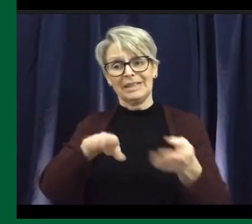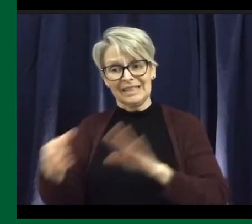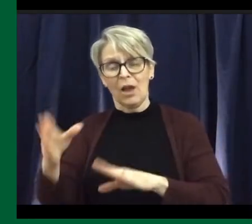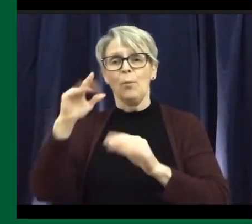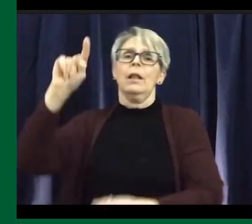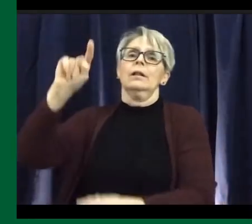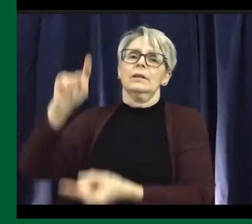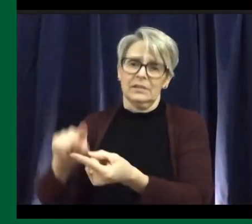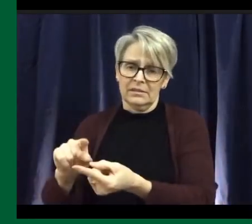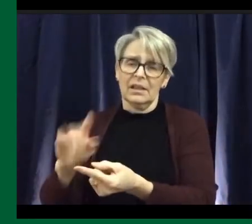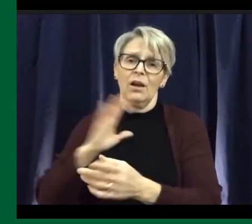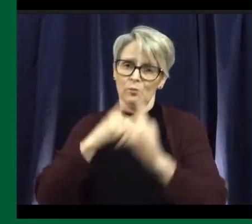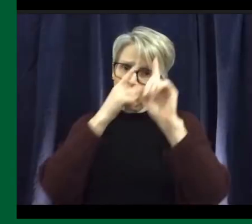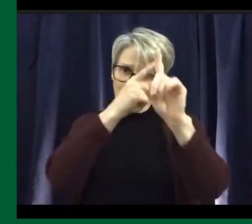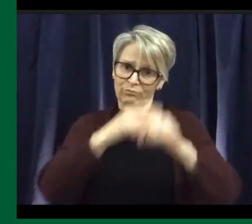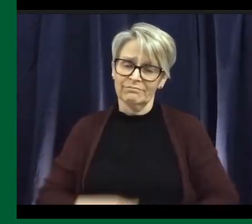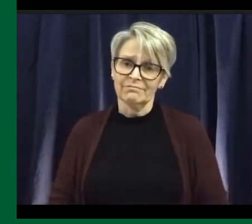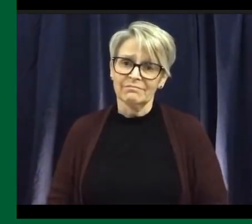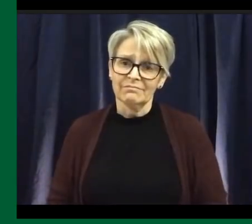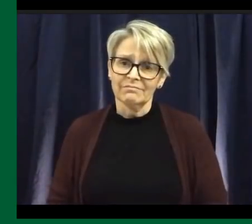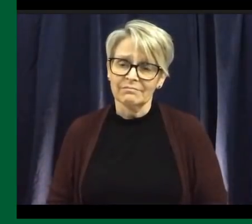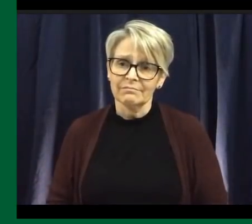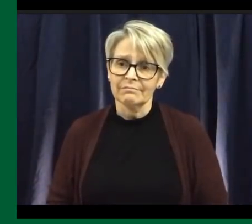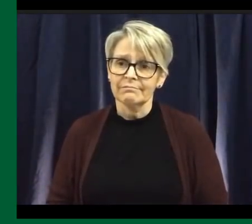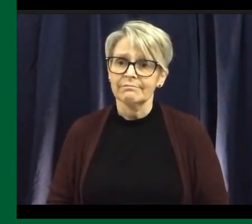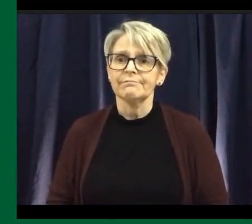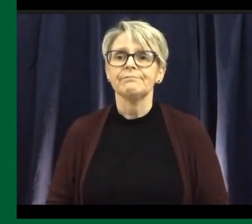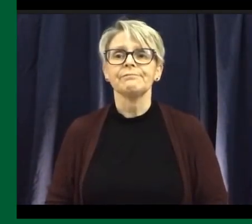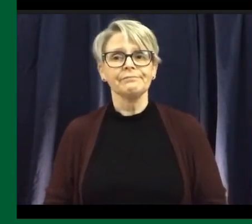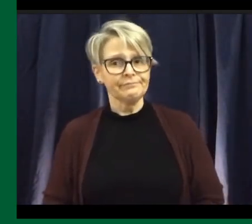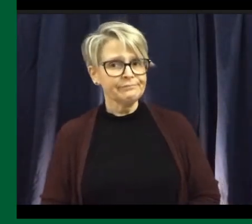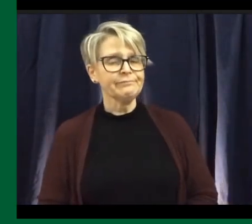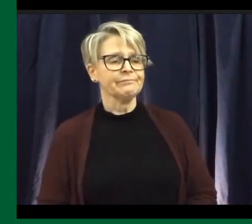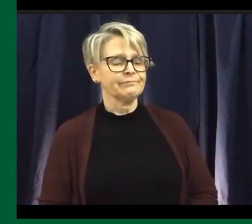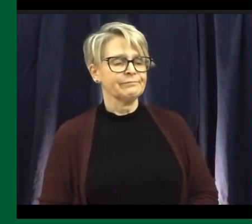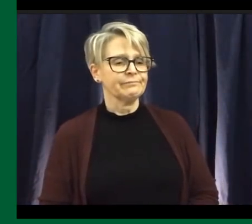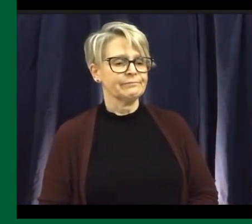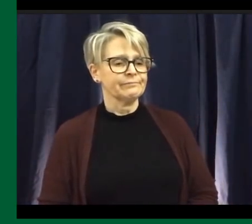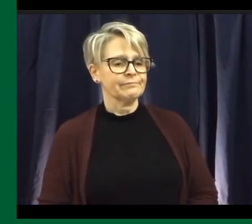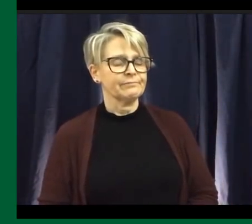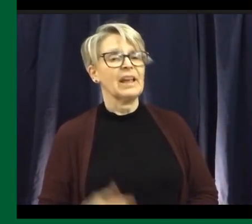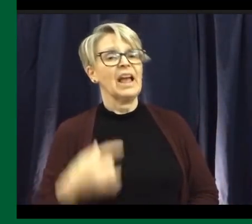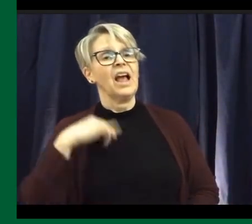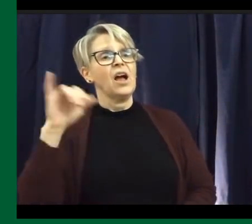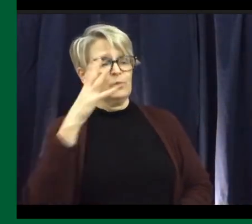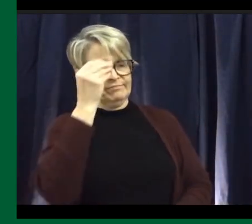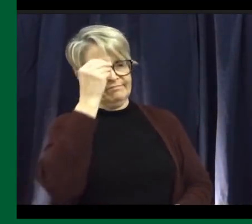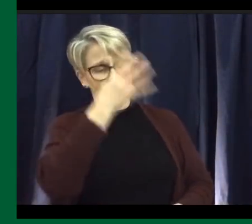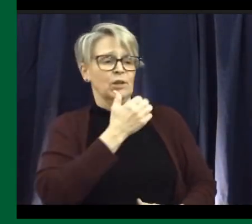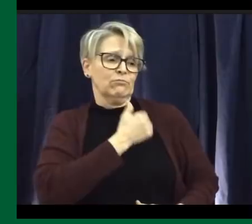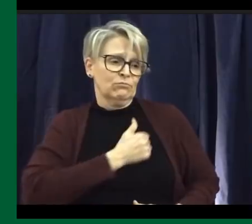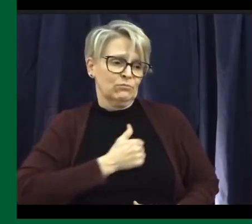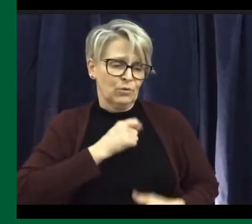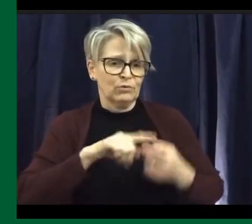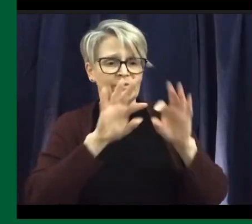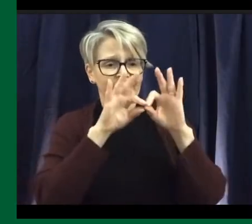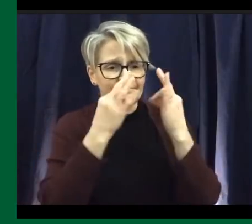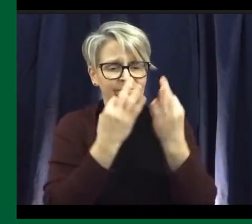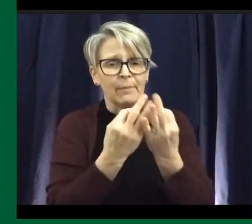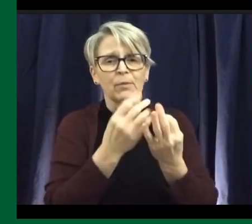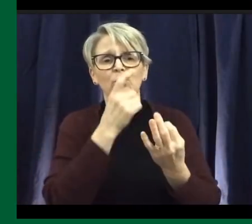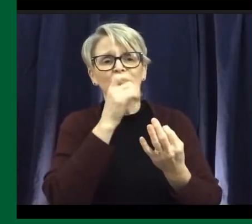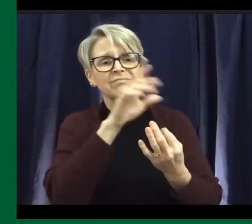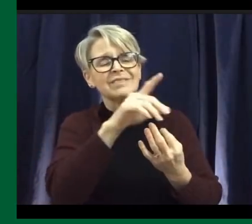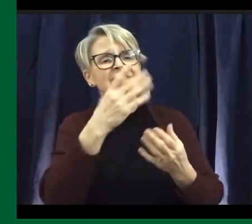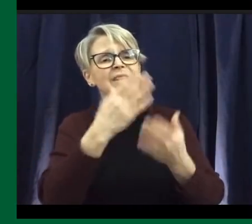Thanks, Dr. Shahab. So I would also like to pass on our condolences to the families who've lost loved ones in the last